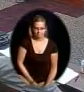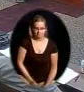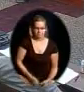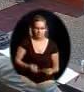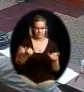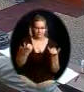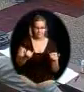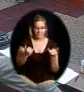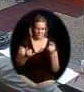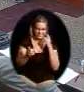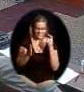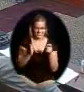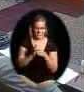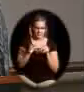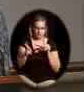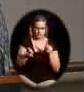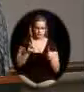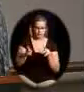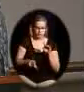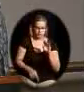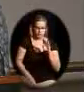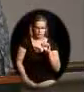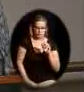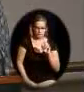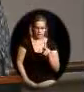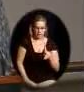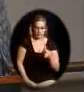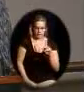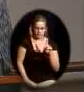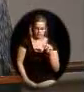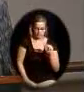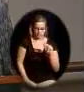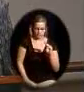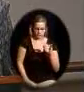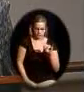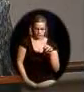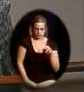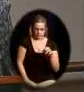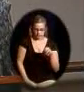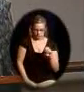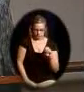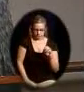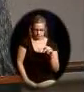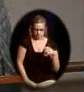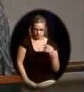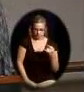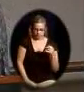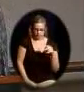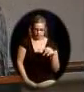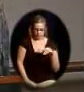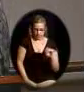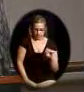Now we would like to recognize People's Bank. Denise Philippi and David Brown are here representing People's Bank.